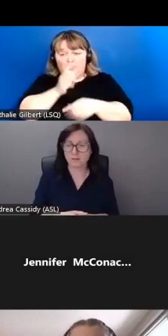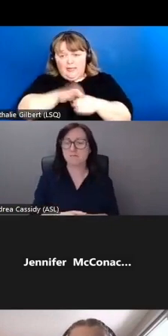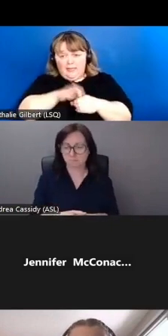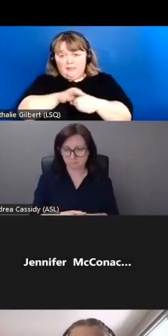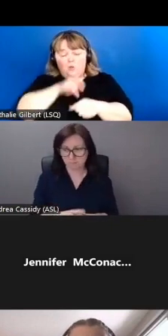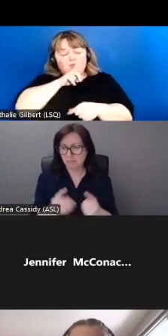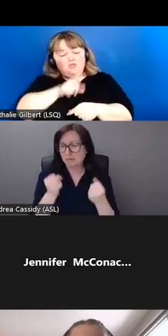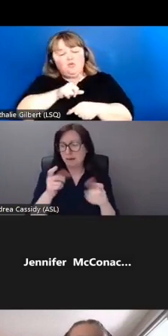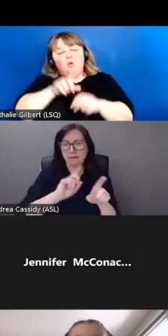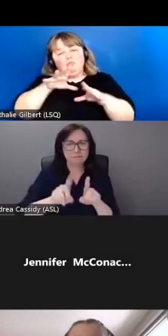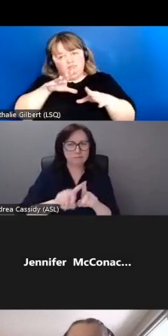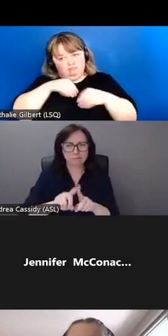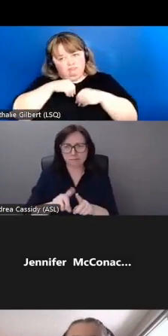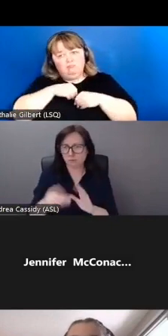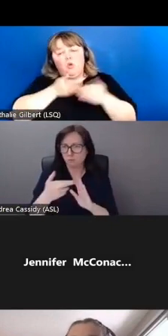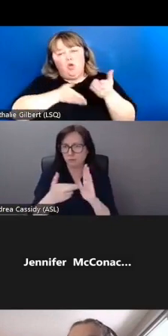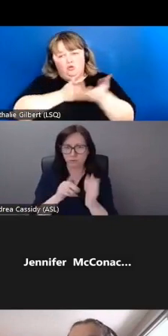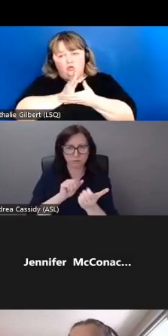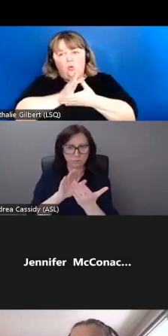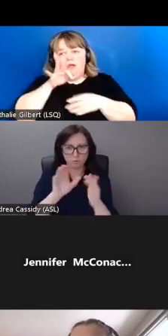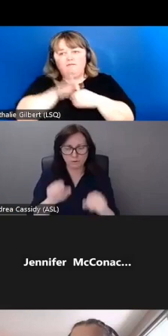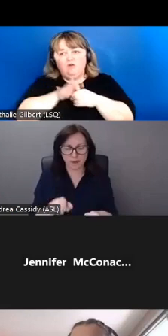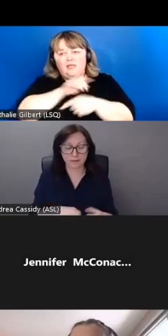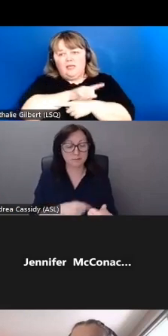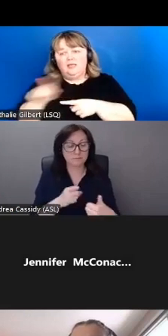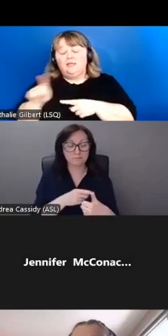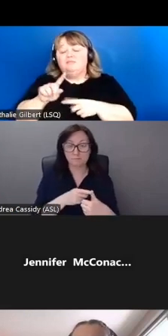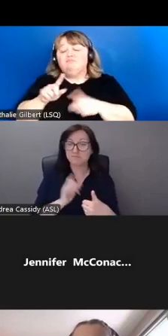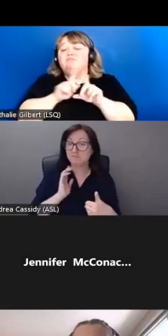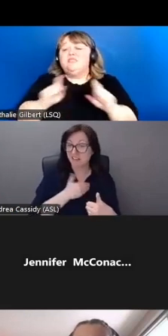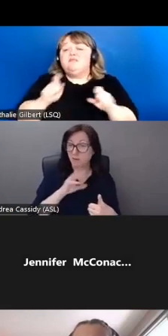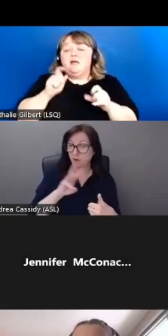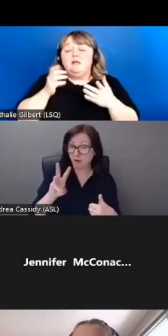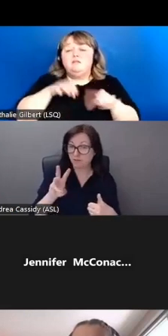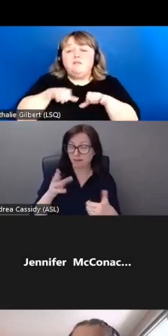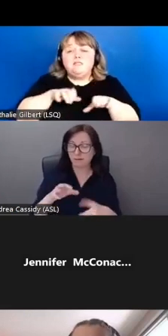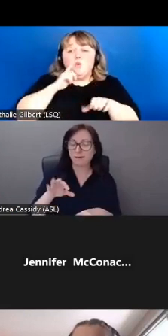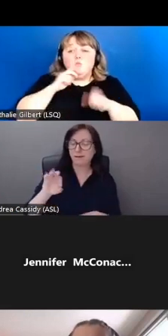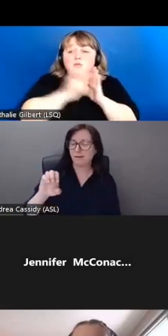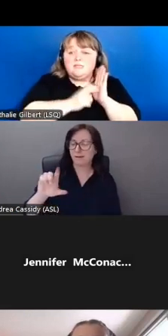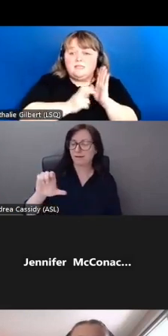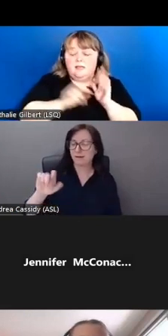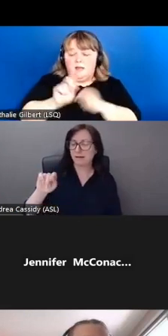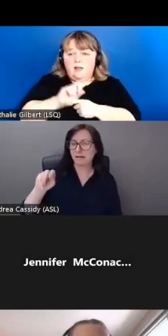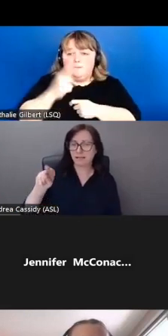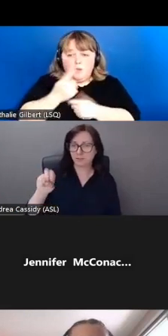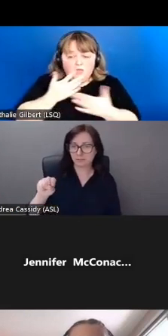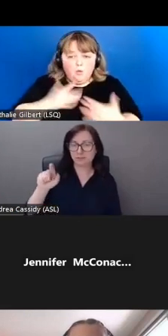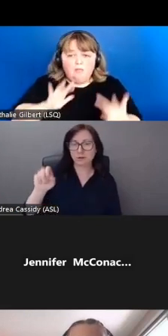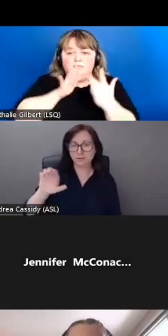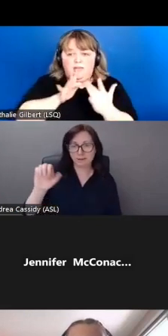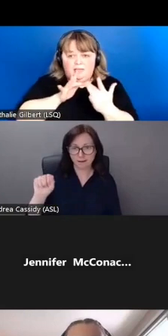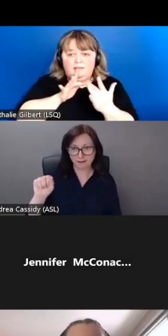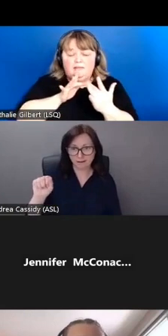can register. The first is through our website, which is elections.ca. And right on the